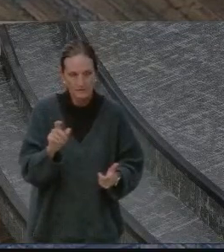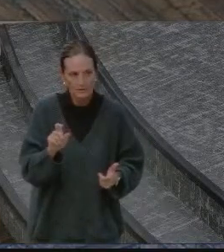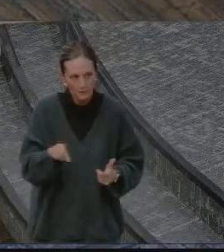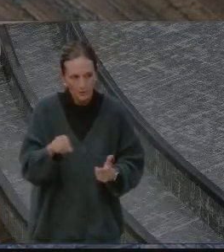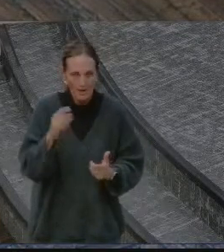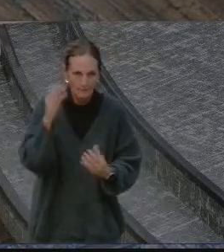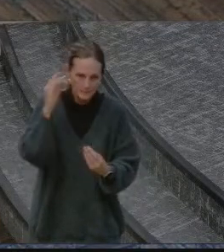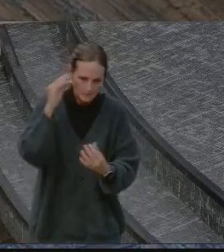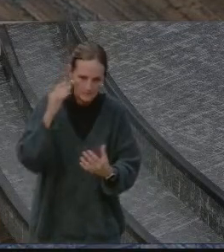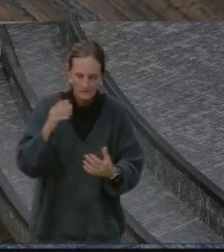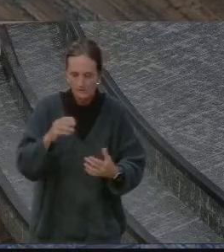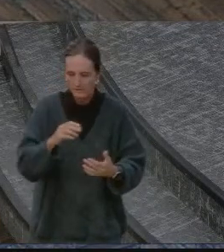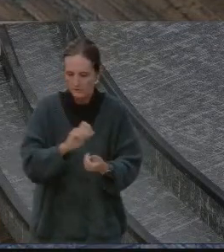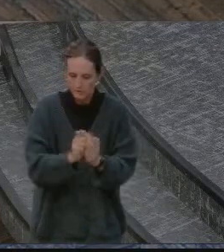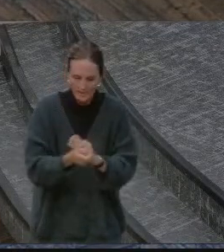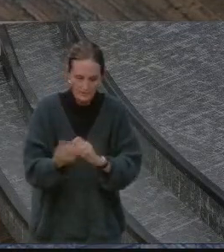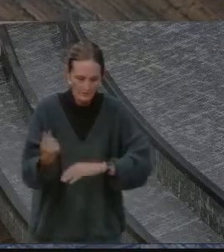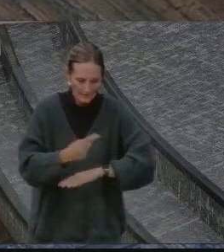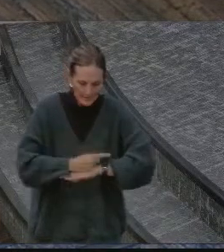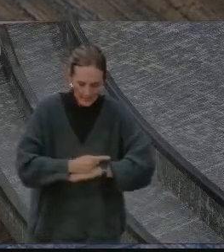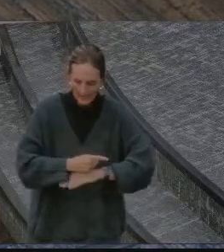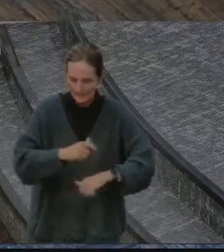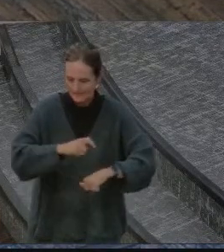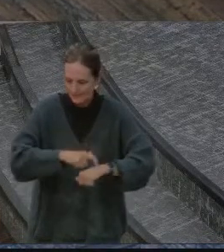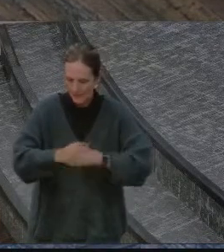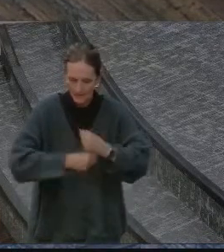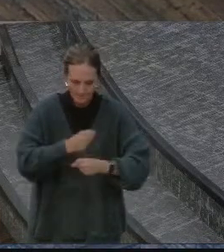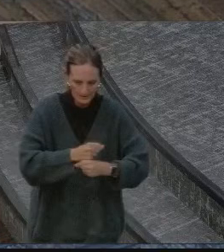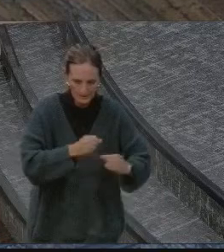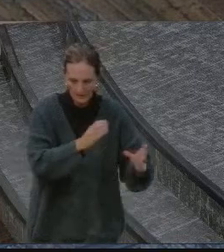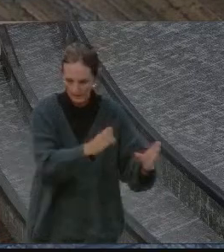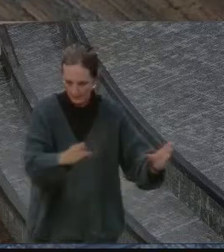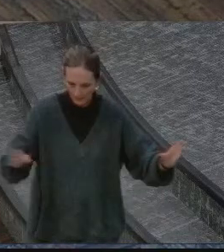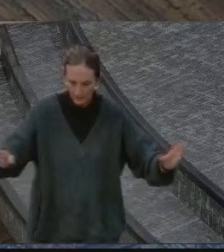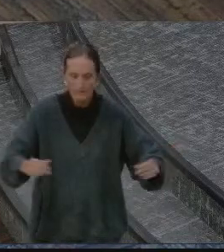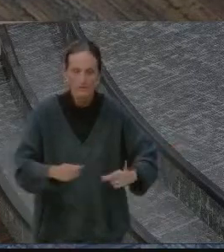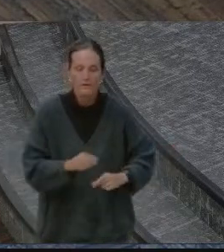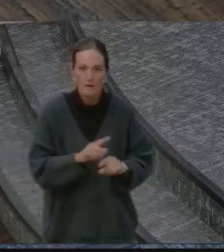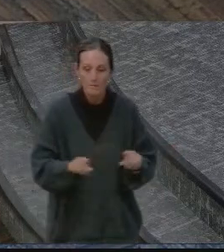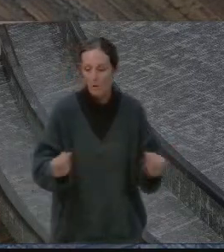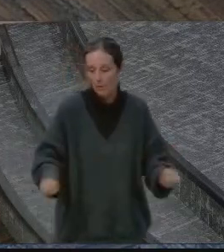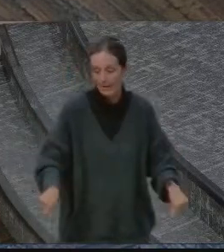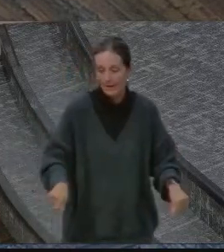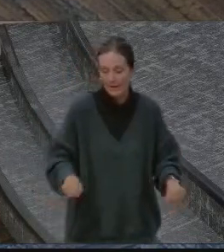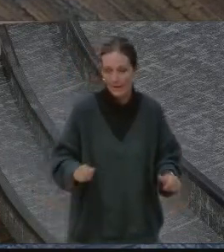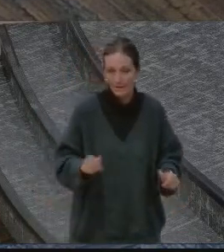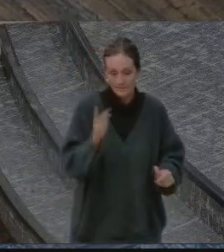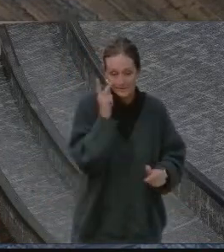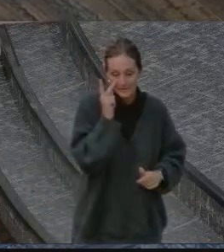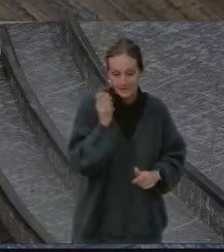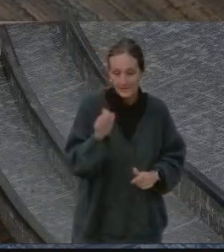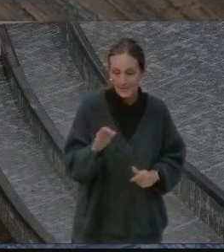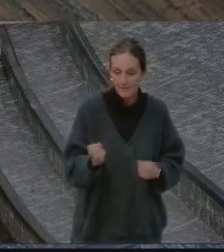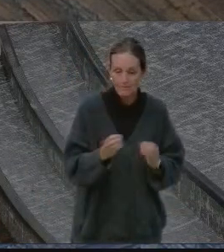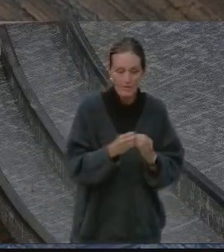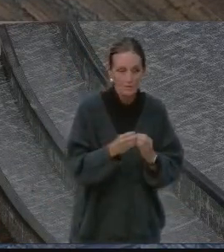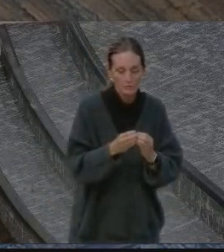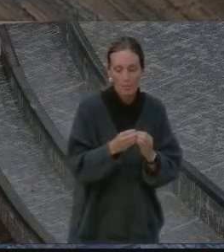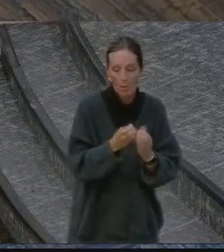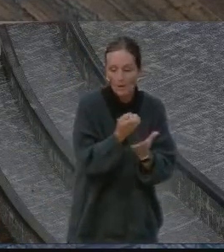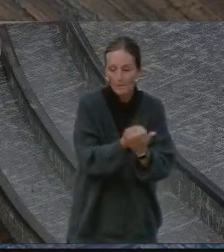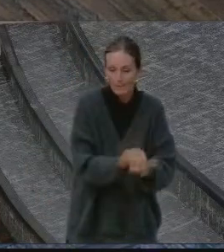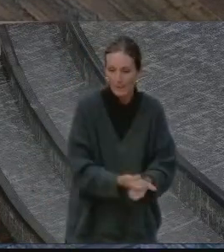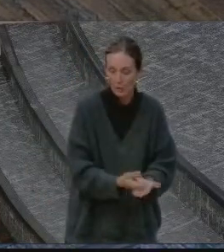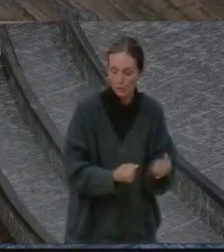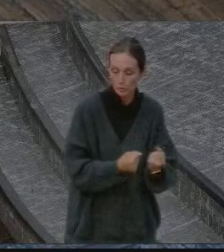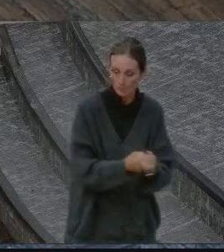instructional days and things of that nature. So we can definitely look to see if there's more empirical support and whether